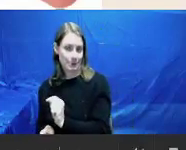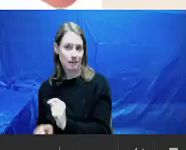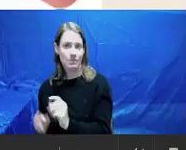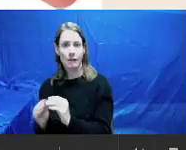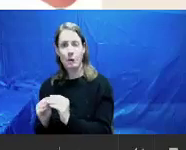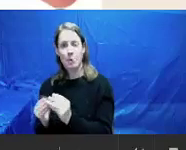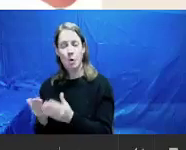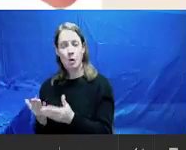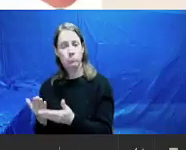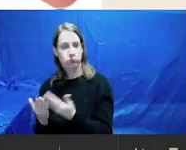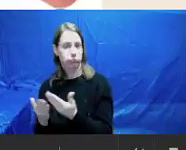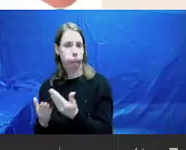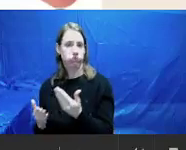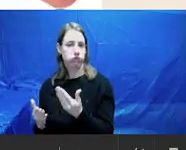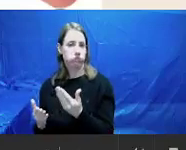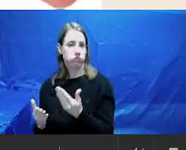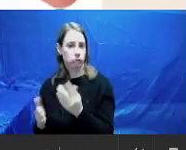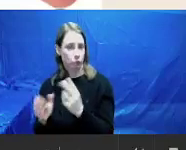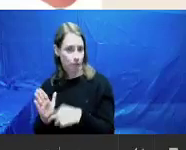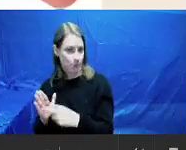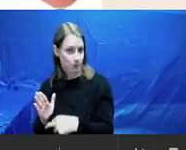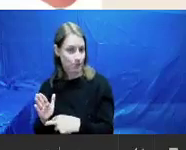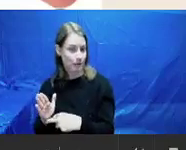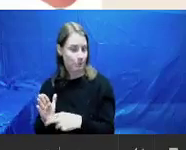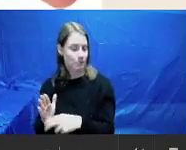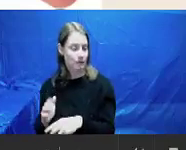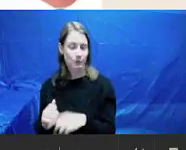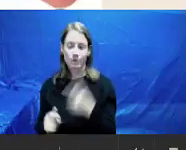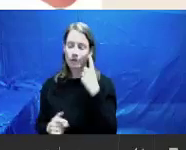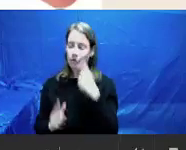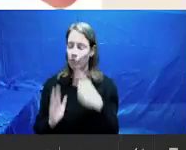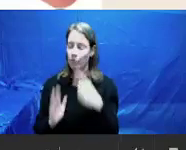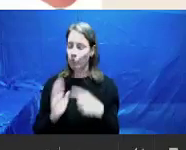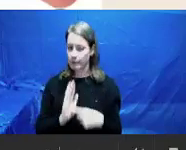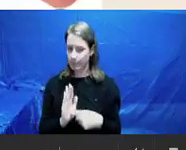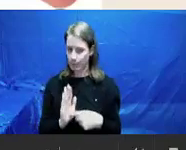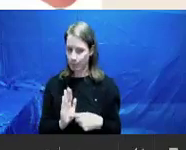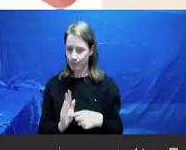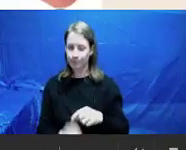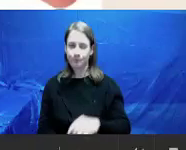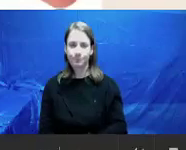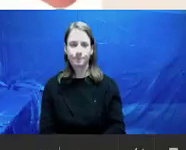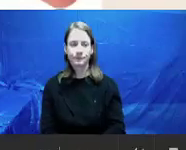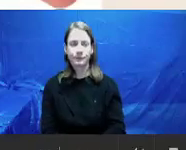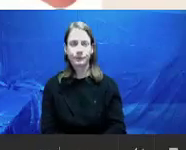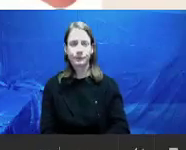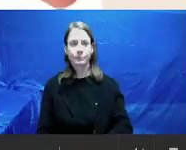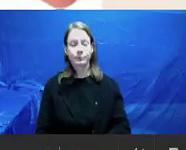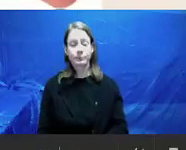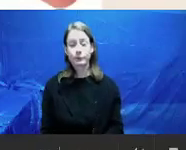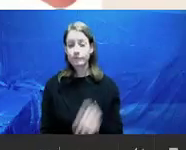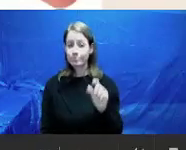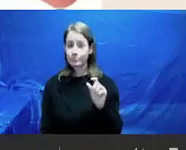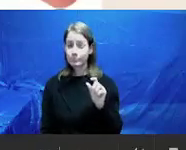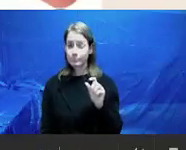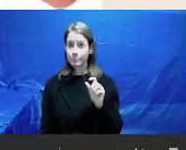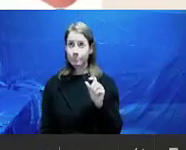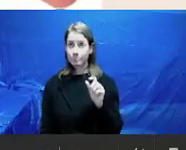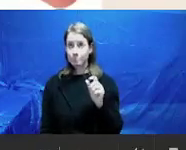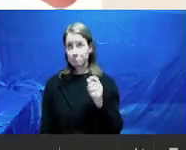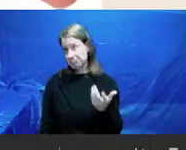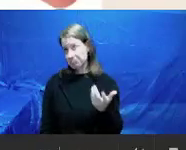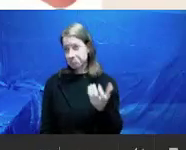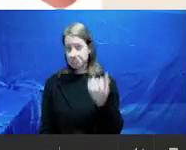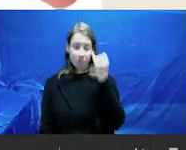accessible that actual text needs to be. So for example, when I am working with seniors who